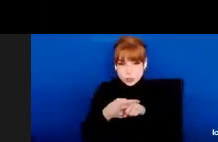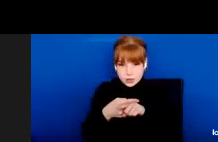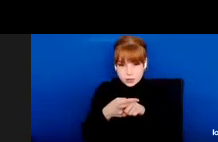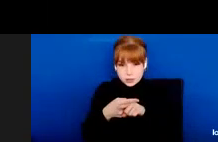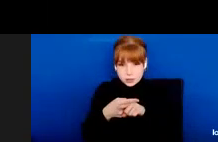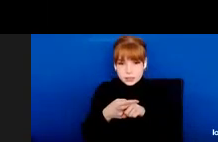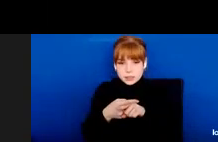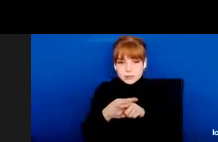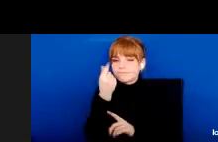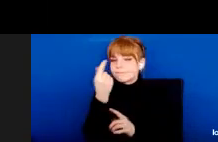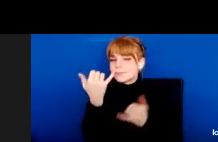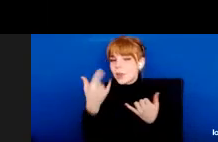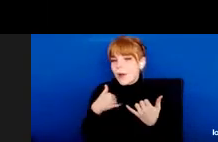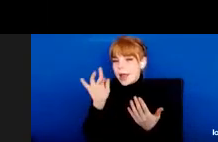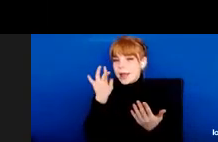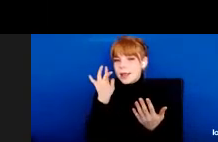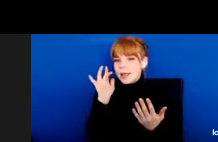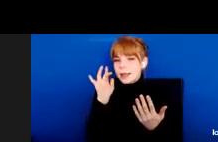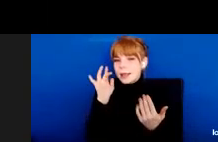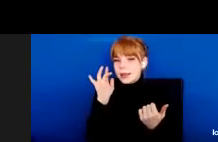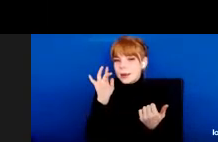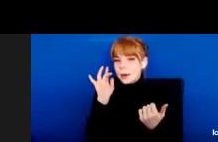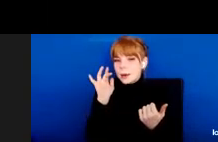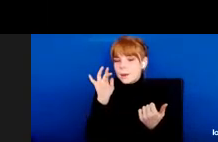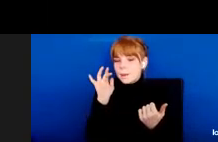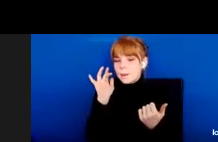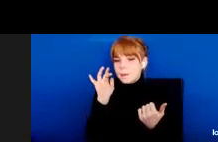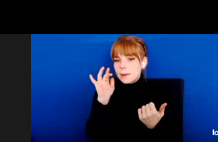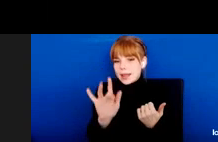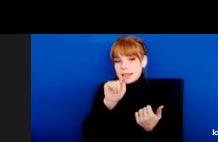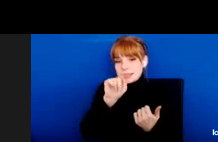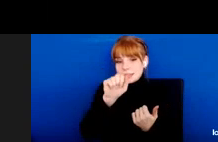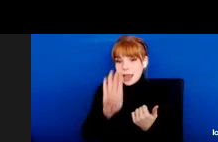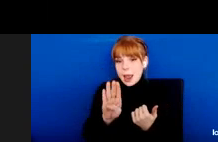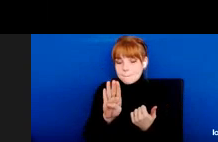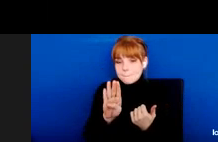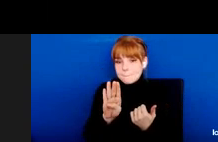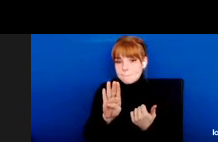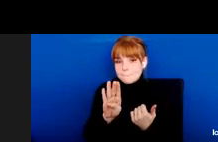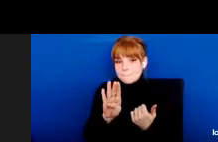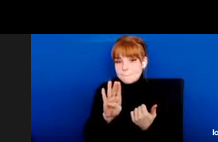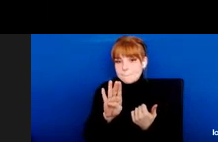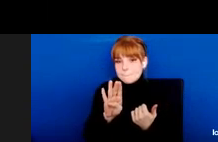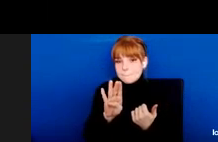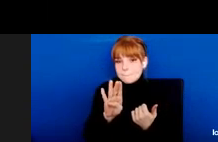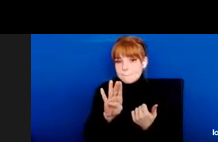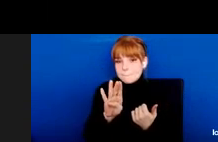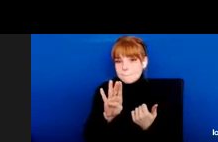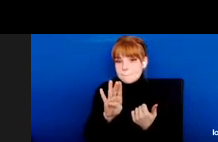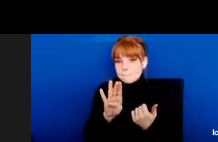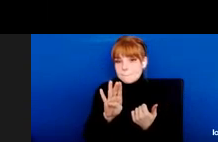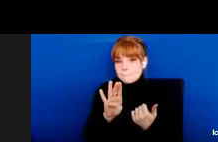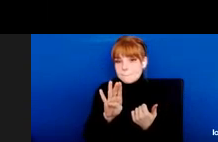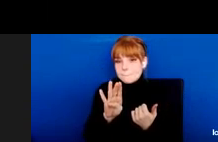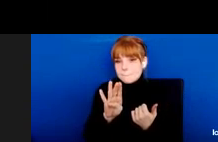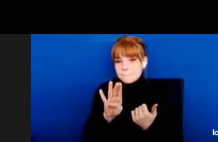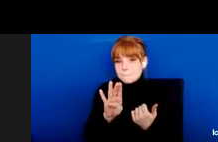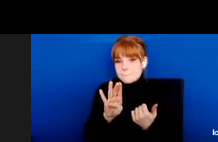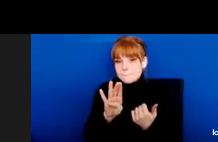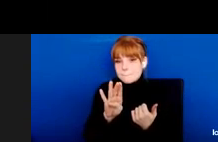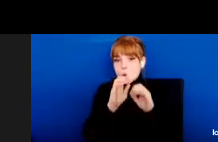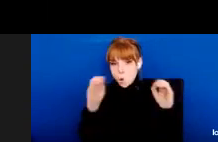key and I come to this, say tab from the word notifications, hit tab and move to the word actions, and there is no keyboard focus